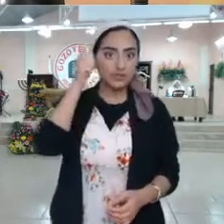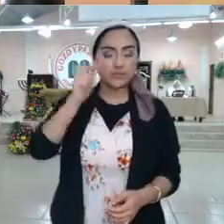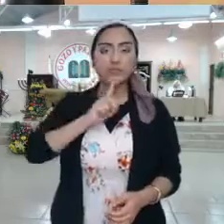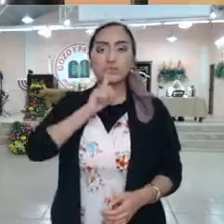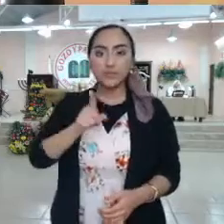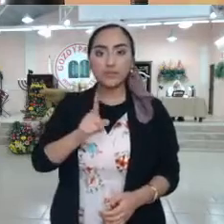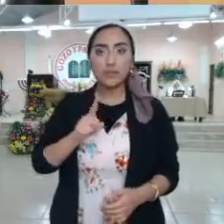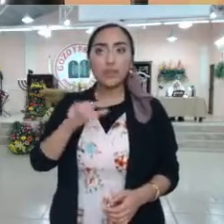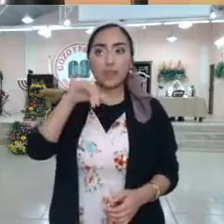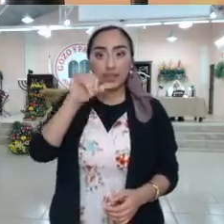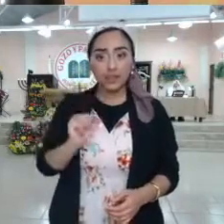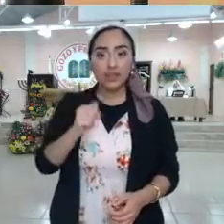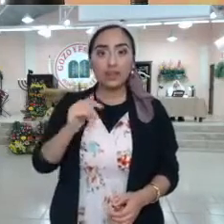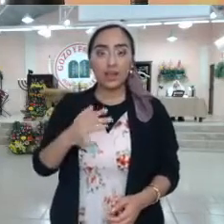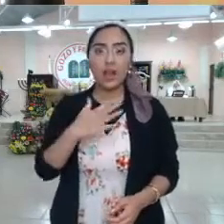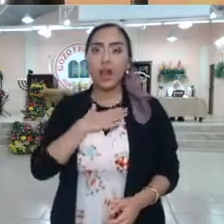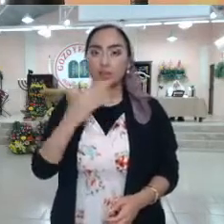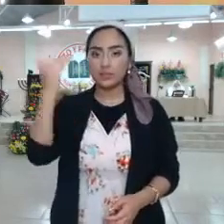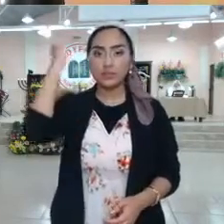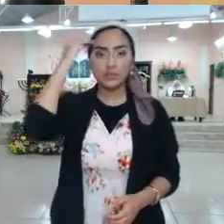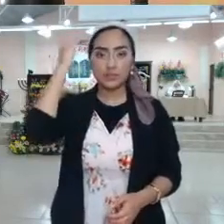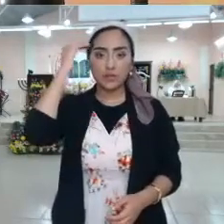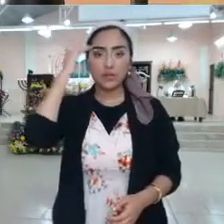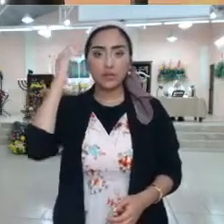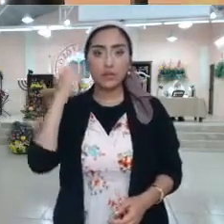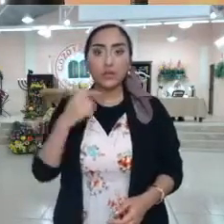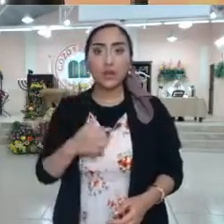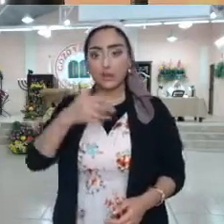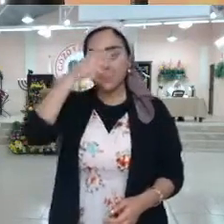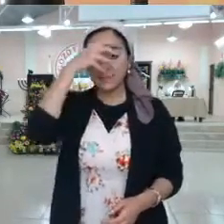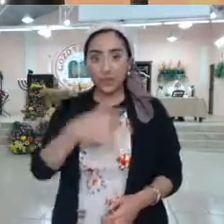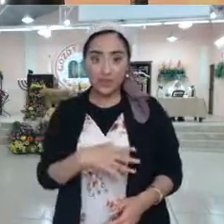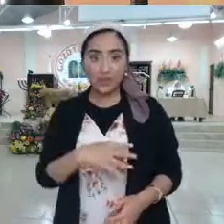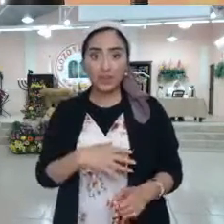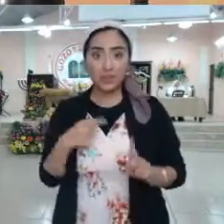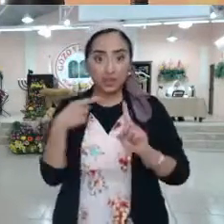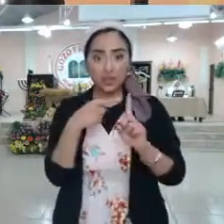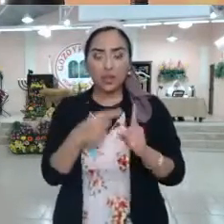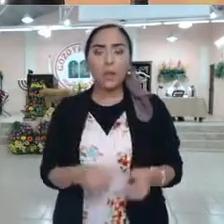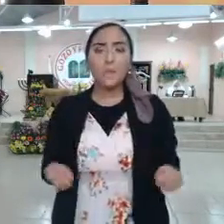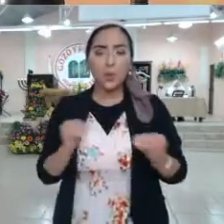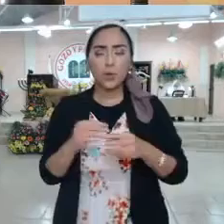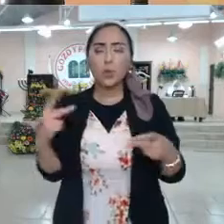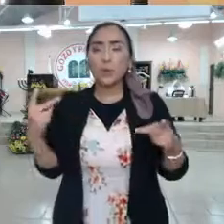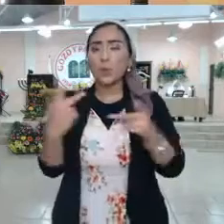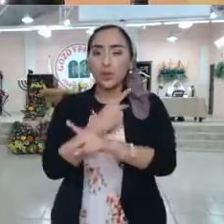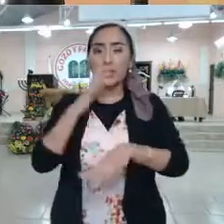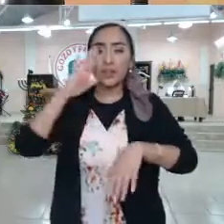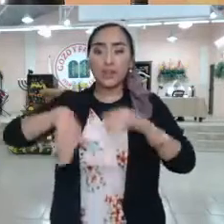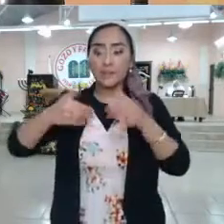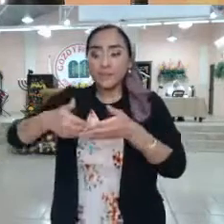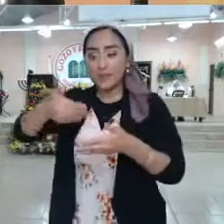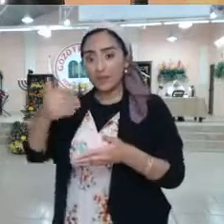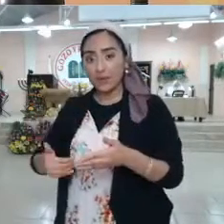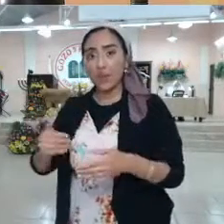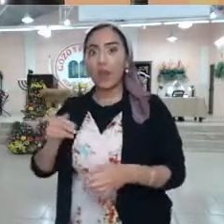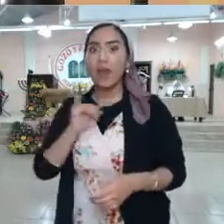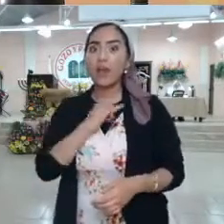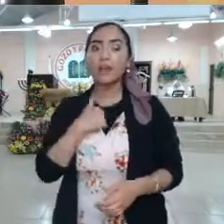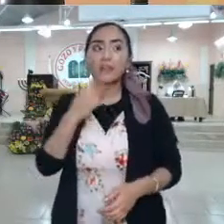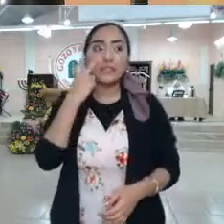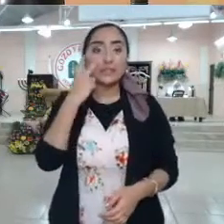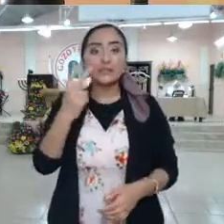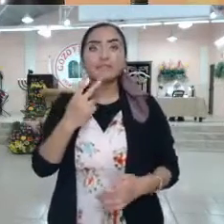it is true, because he is the truth. Certainly, and I'm sure the state of man becomes worse than the first